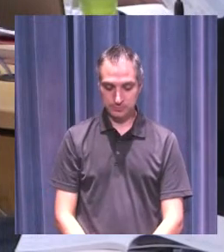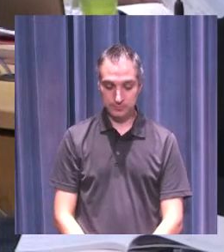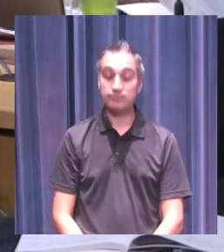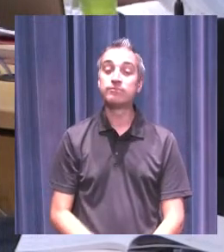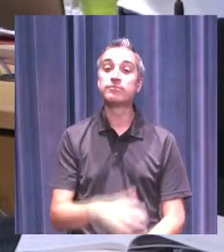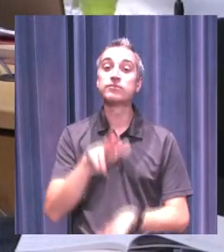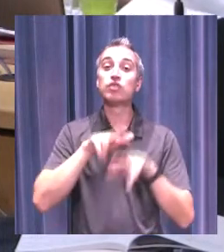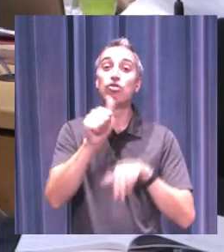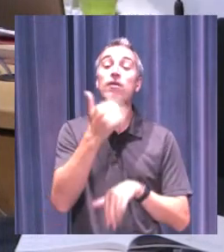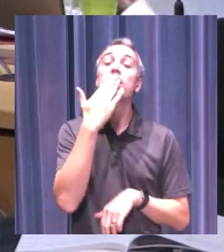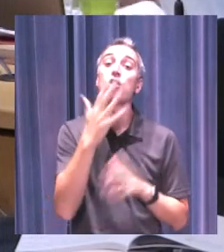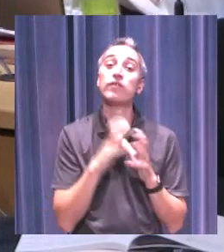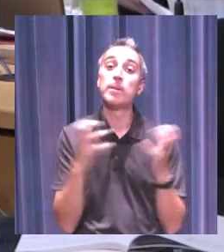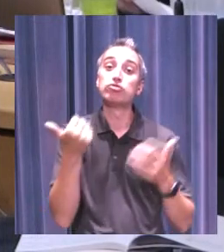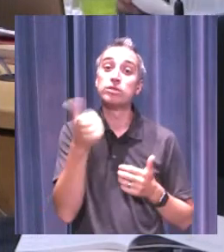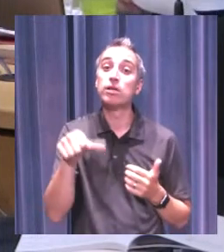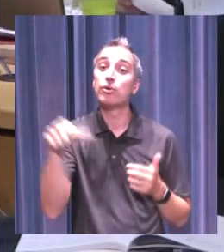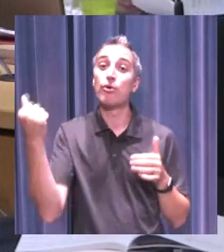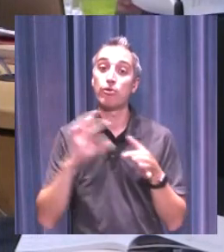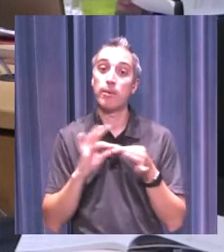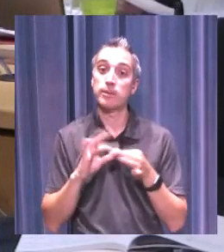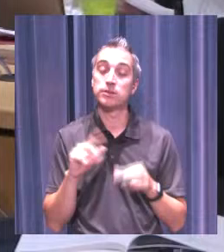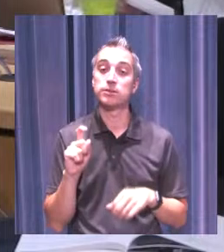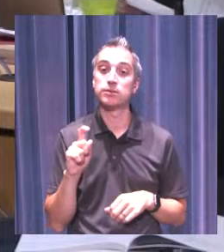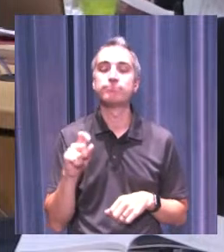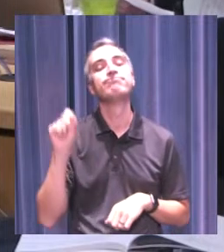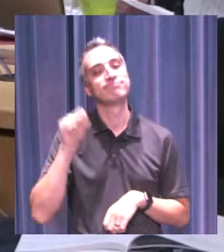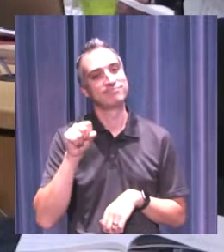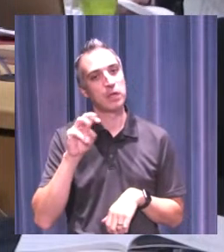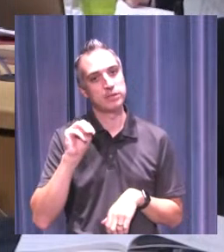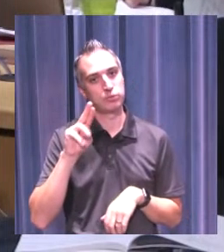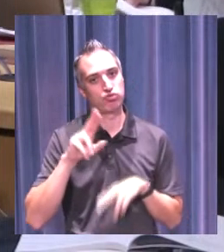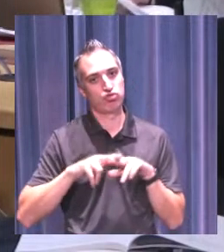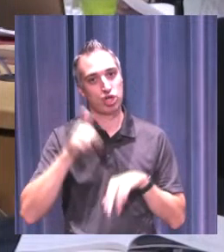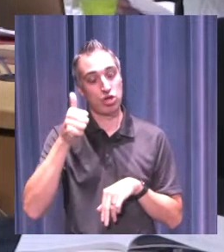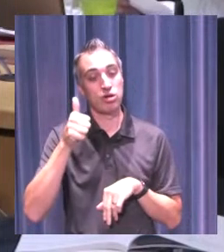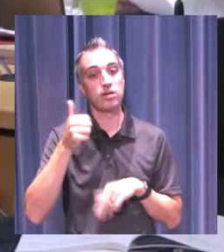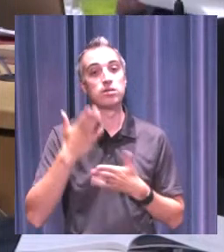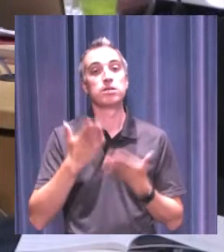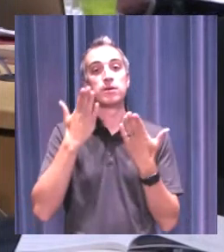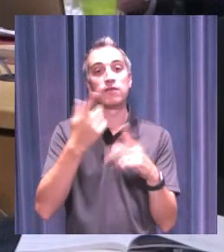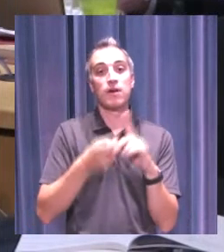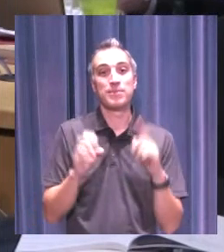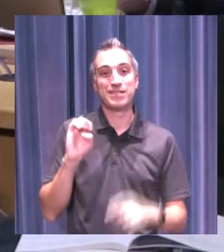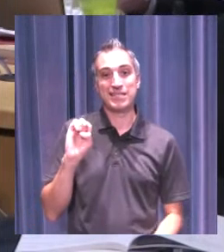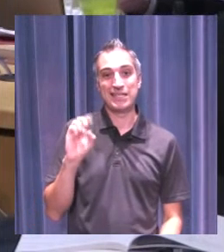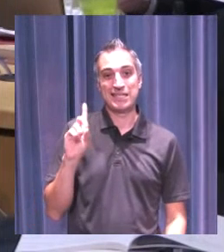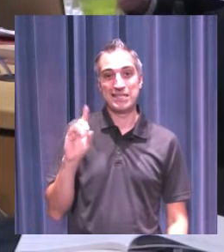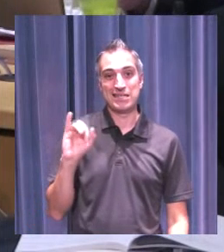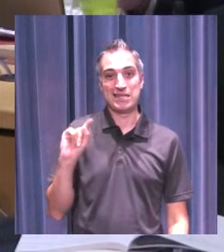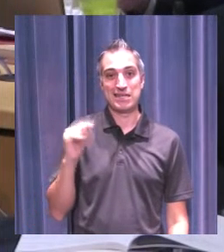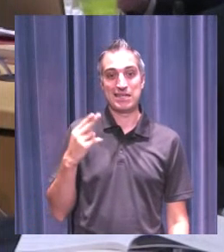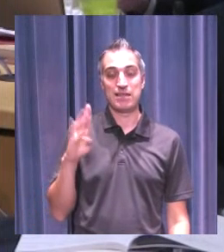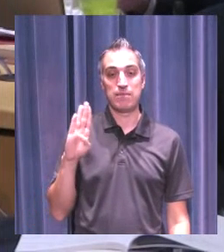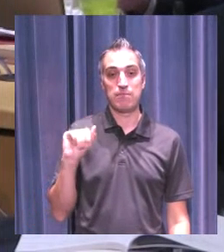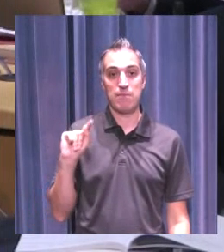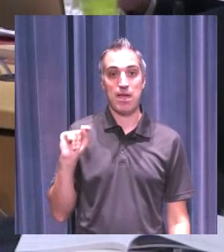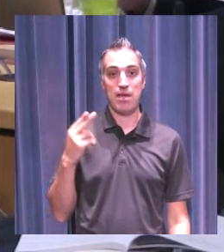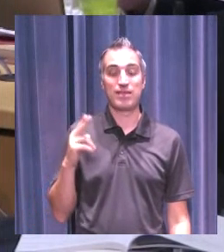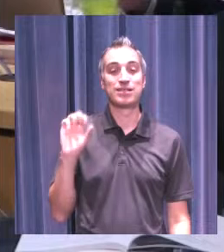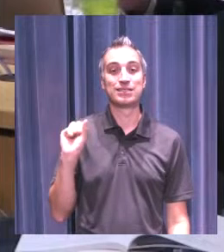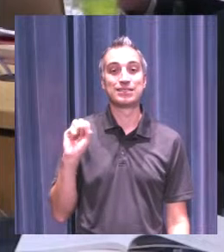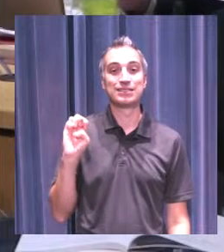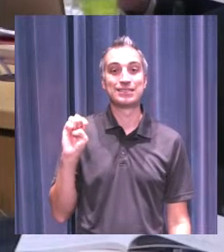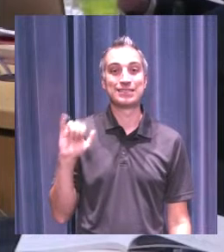Thank you very much. Are there any other comments? Yes, Mr. Chair. The next one's been submitted by Edith Back, Seymour Road, on the topic